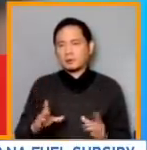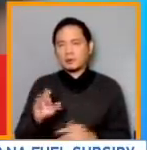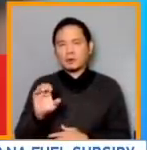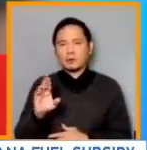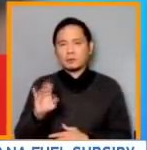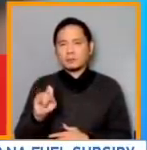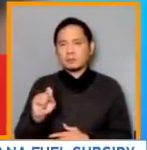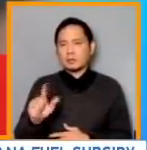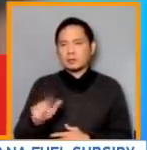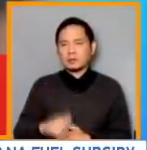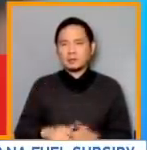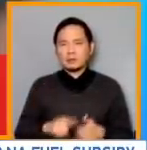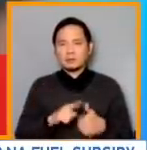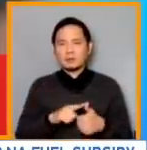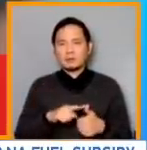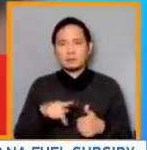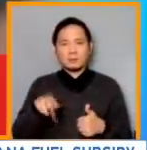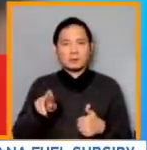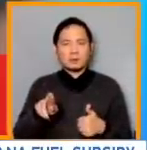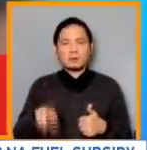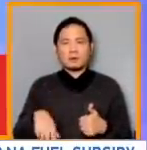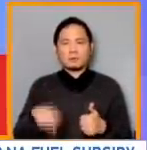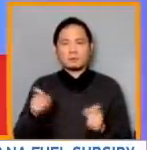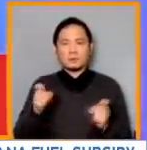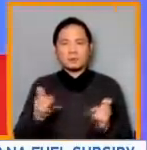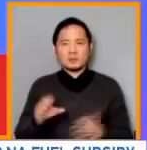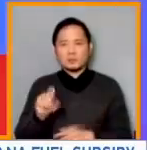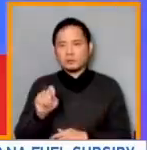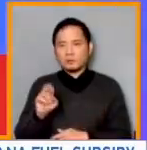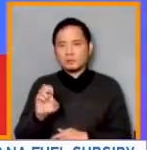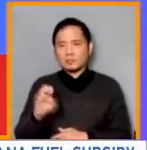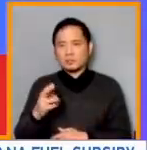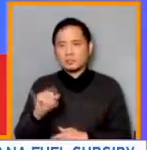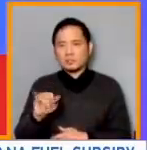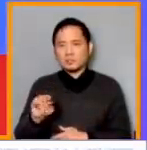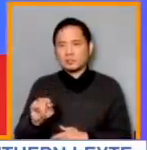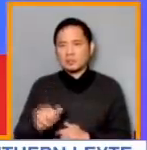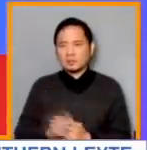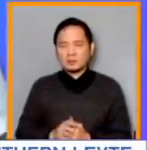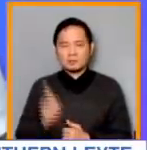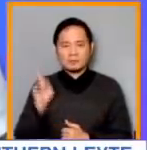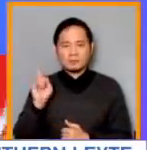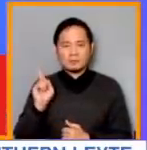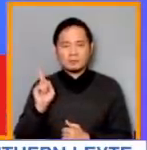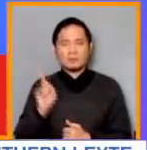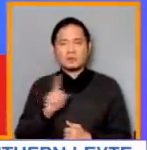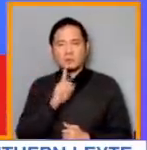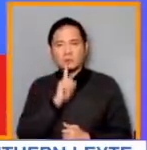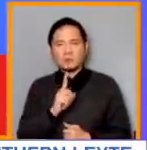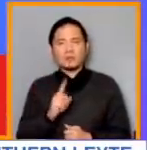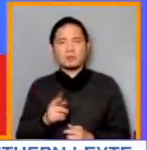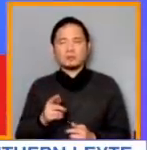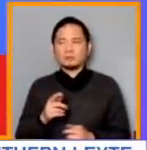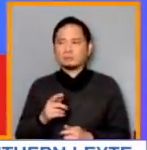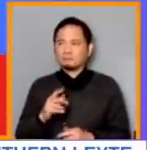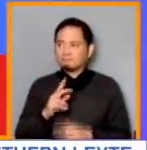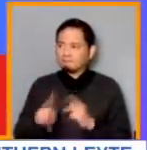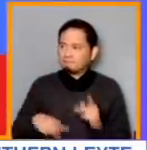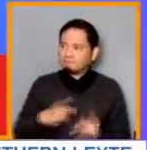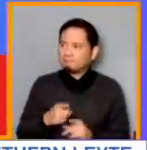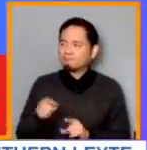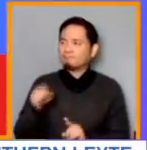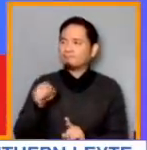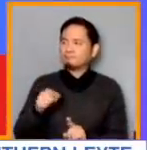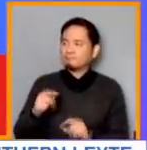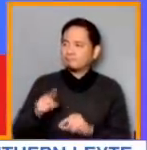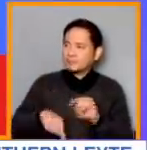at PR Manager Tonichi Tataro. And now, because of the kindness of our friends at GMA, we have the special opportunity